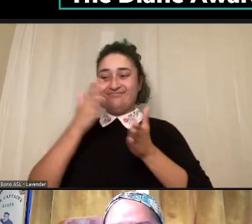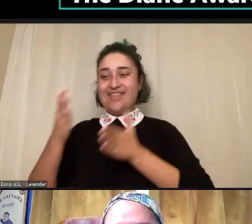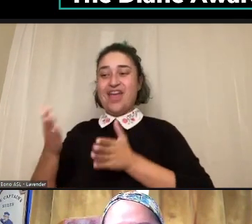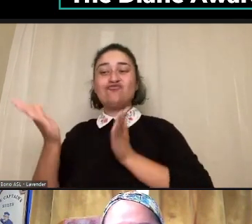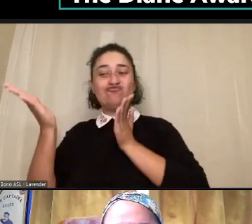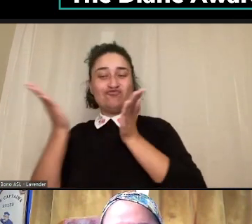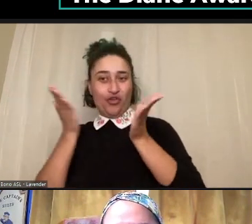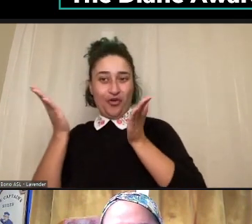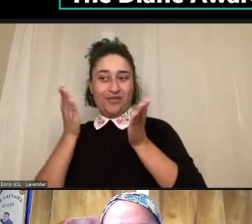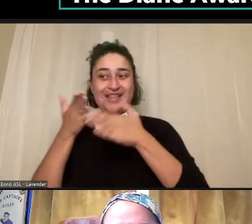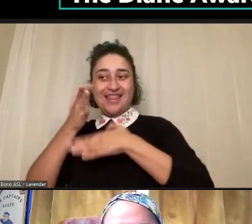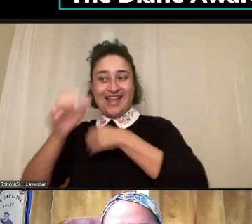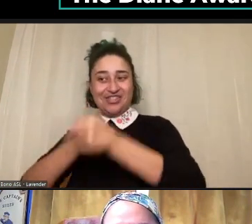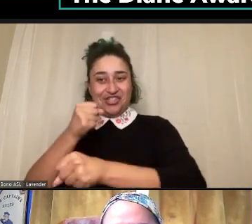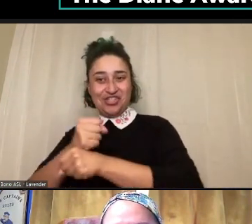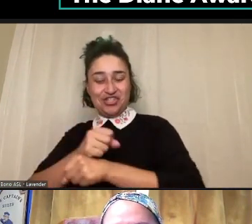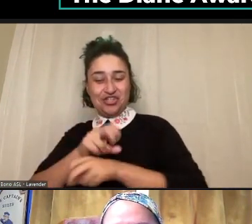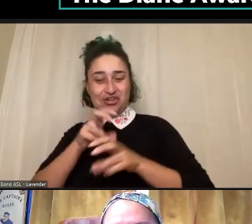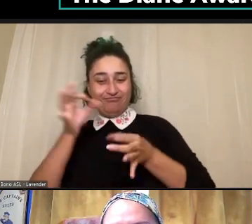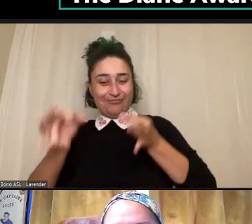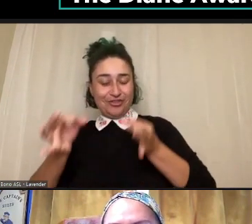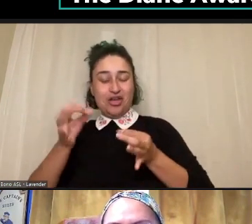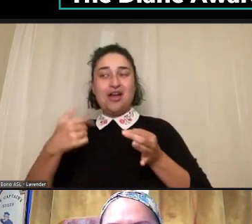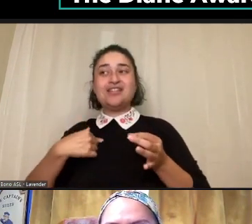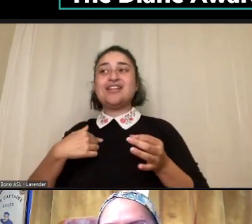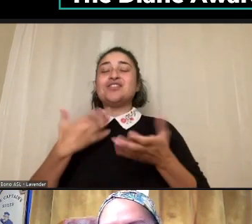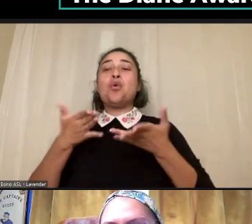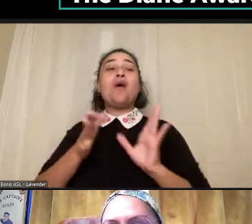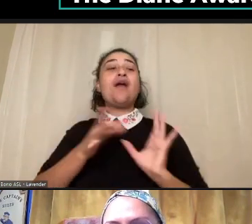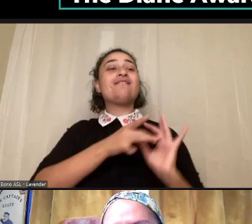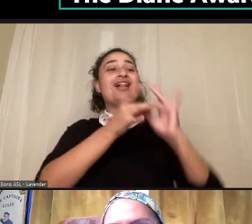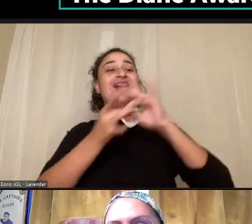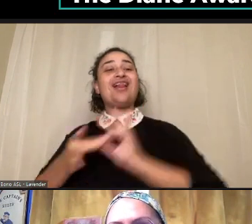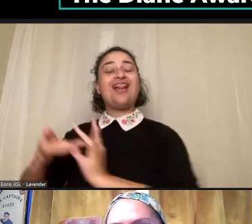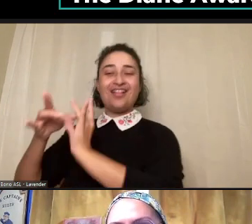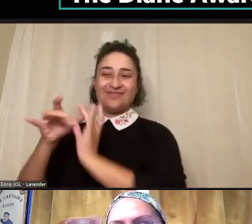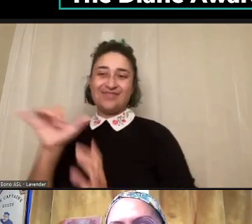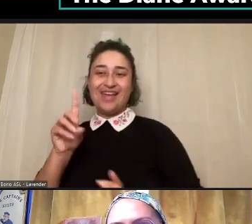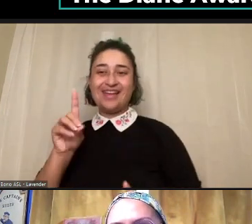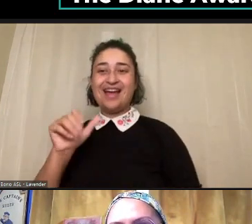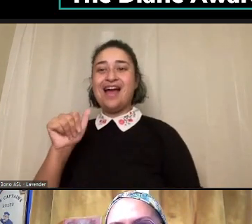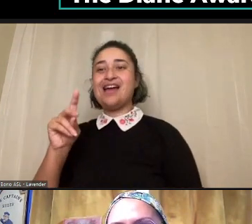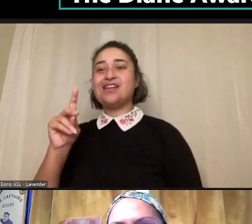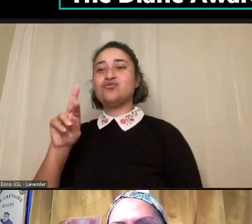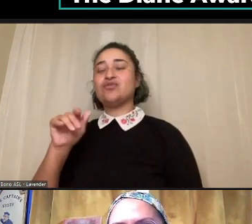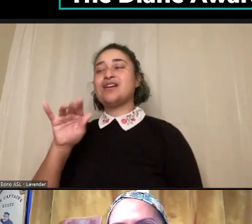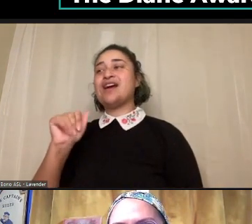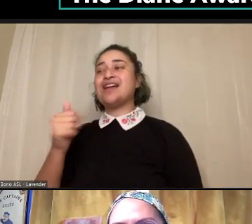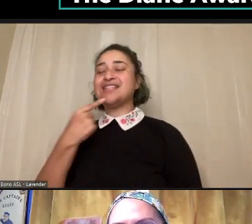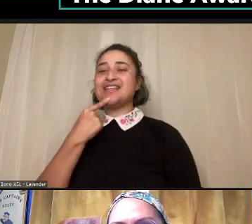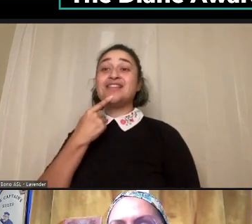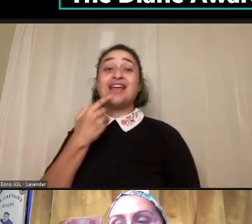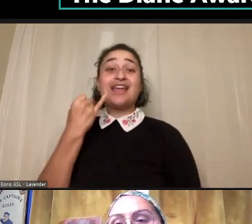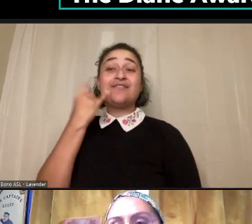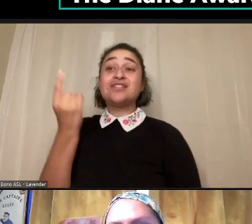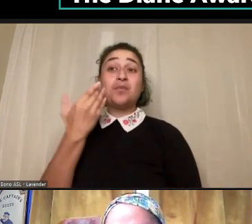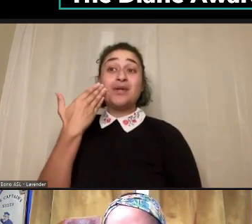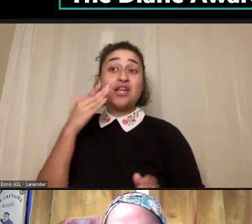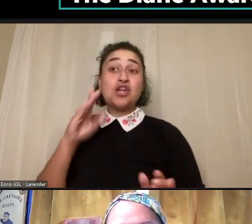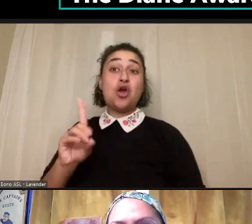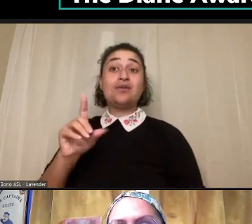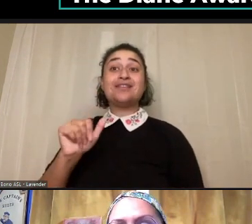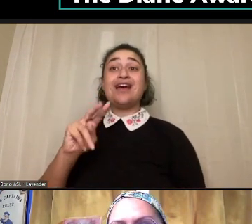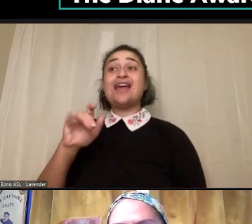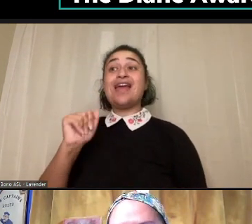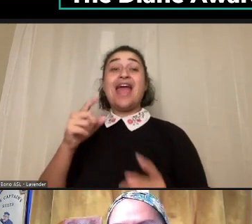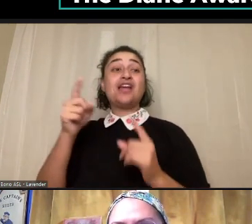And it's just such a way of connecting the dots, as Adriana mentioned, even if someone didn't know Diane directly or work with her